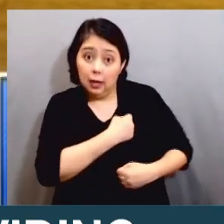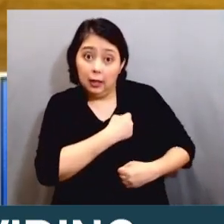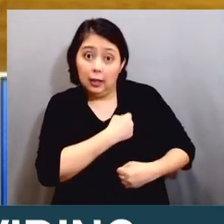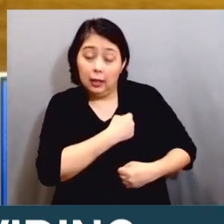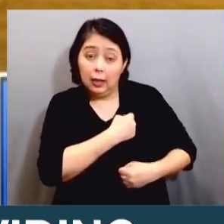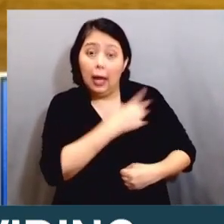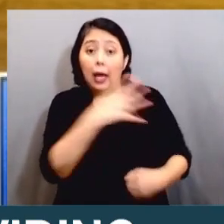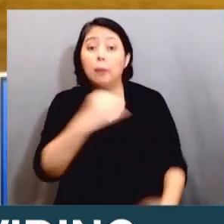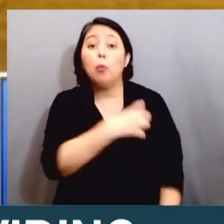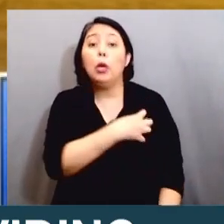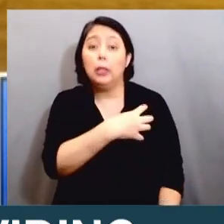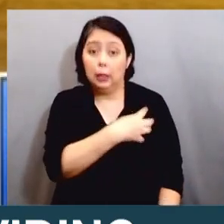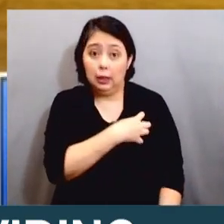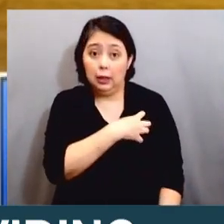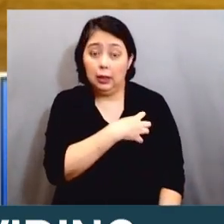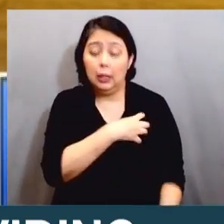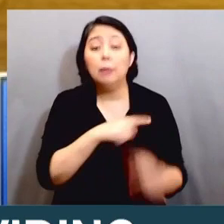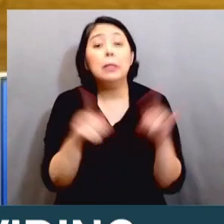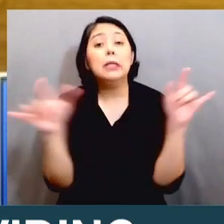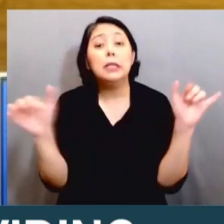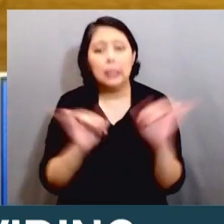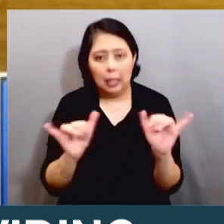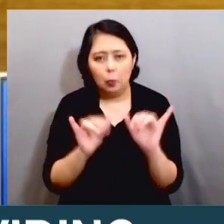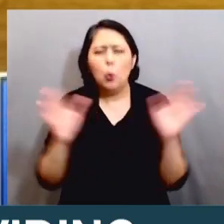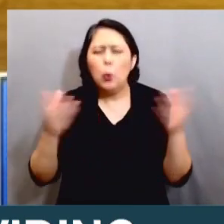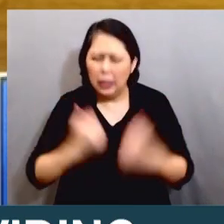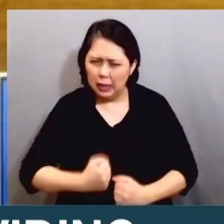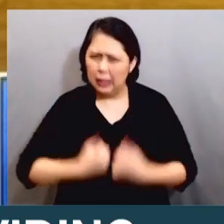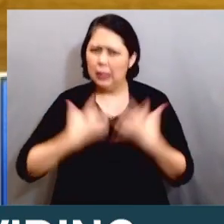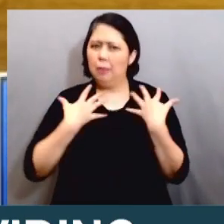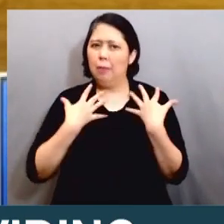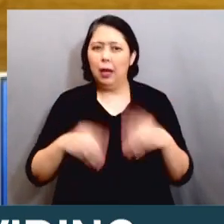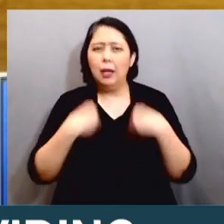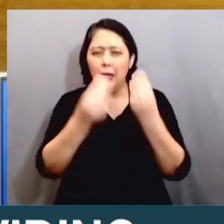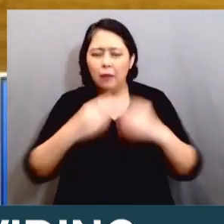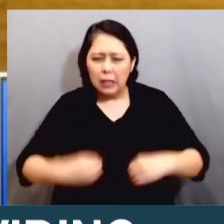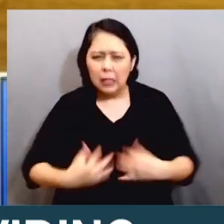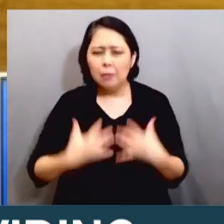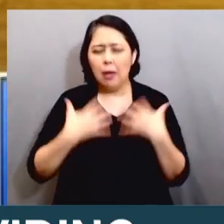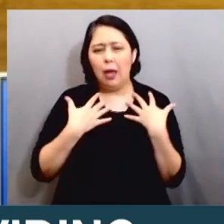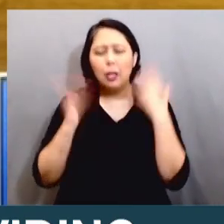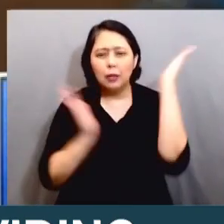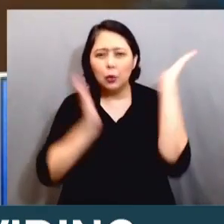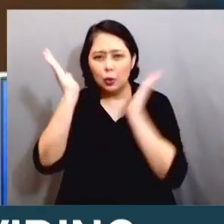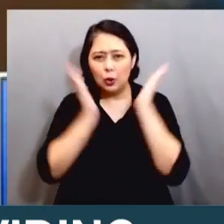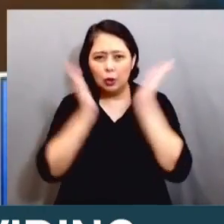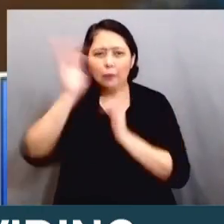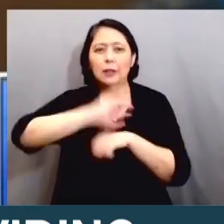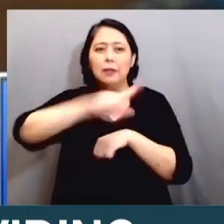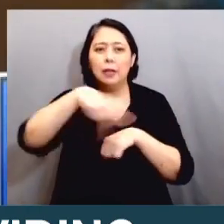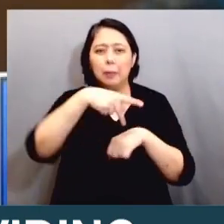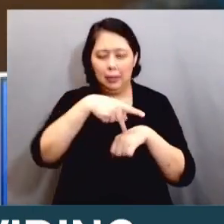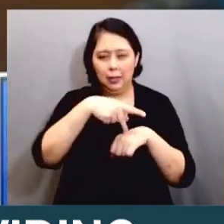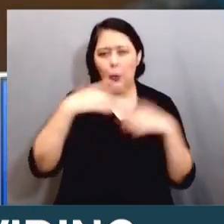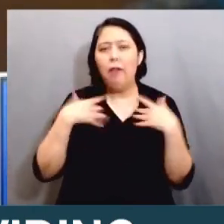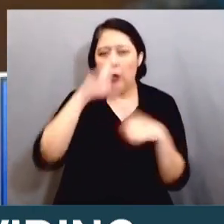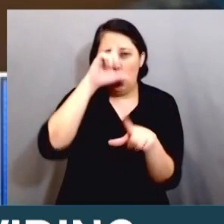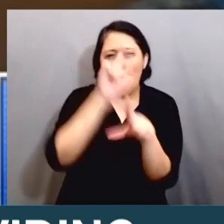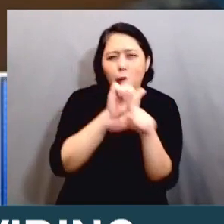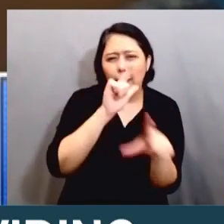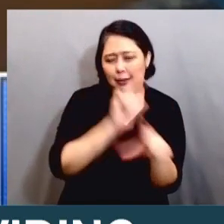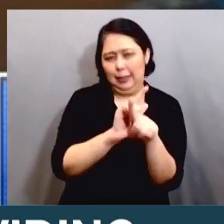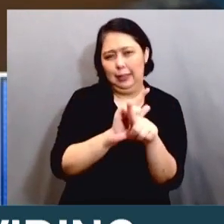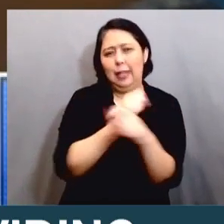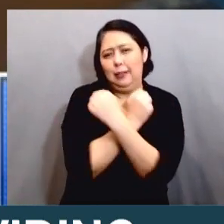them to serve this nation with the highest degree of loyalty and patriotism. We enable them to carry out